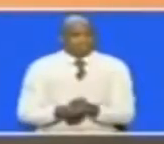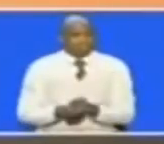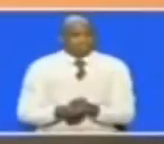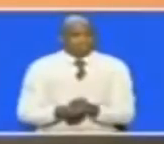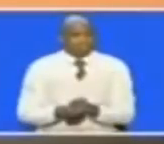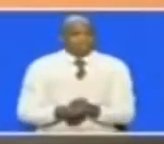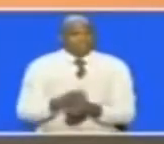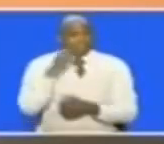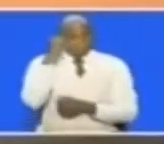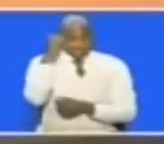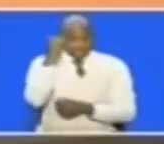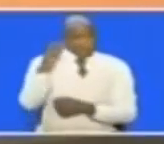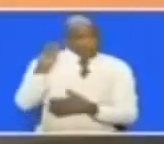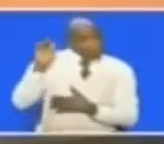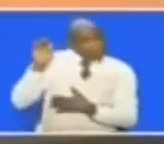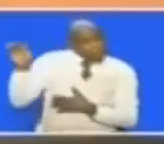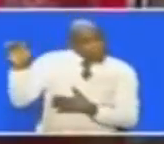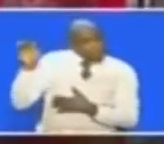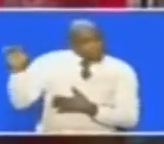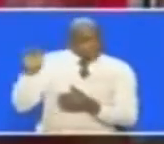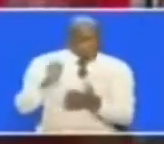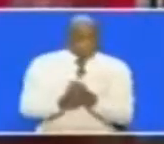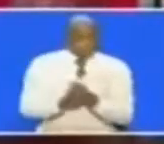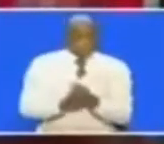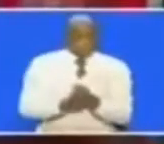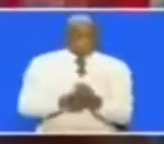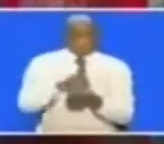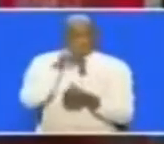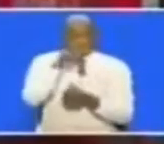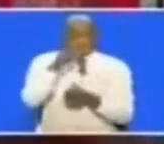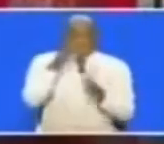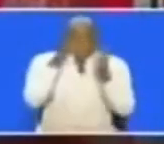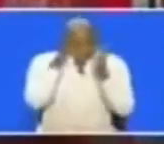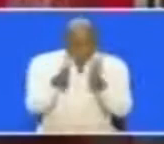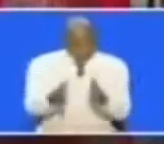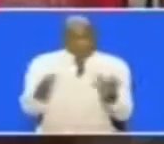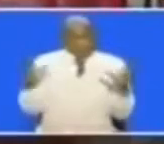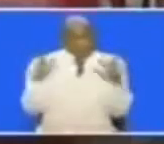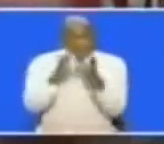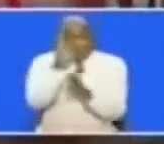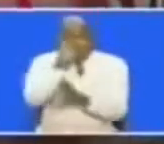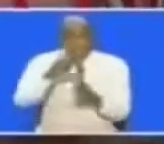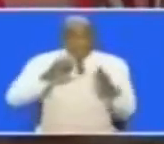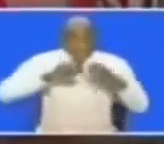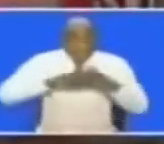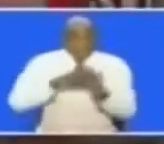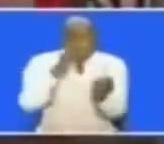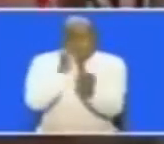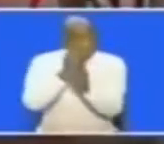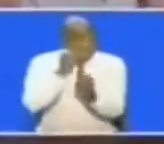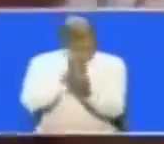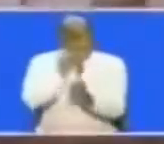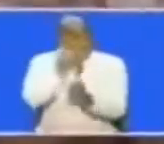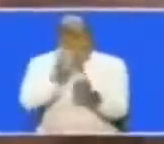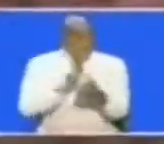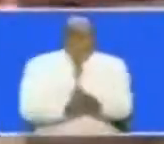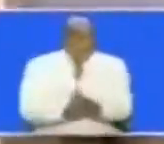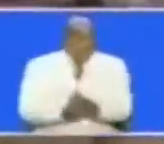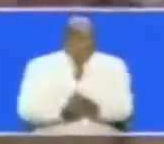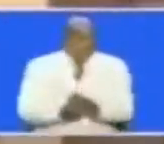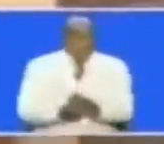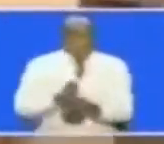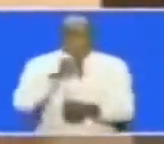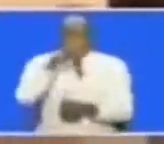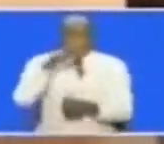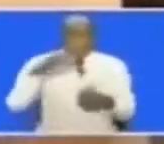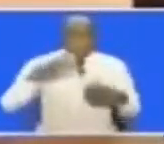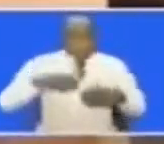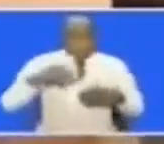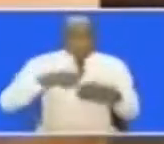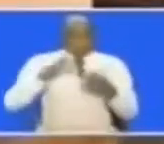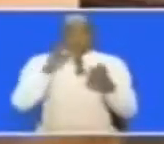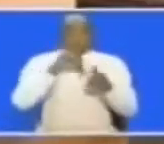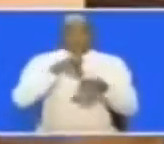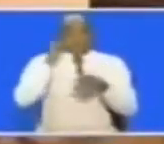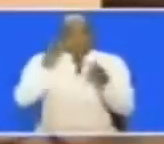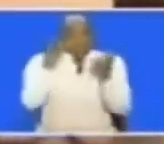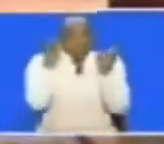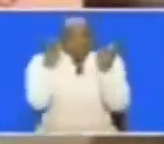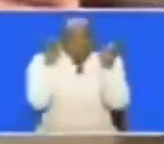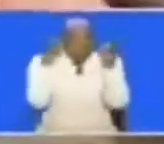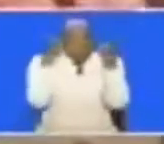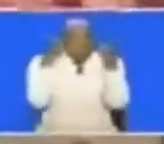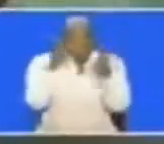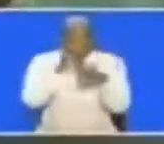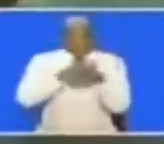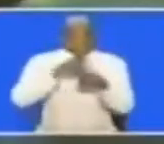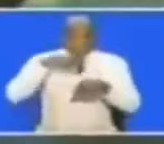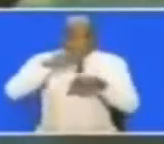It's 5 o'clock in the morning, and Billy Crook and his crew have already started their work day. These crab fishermen begin collecting their